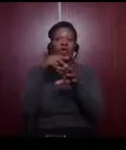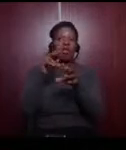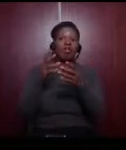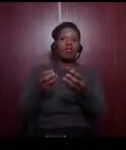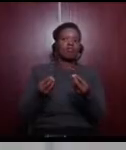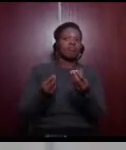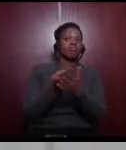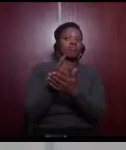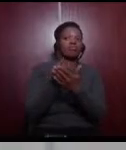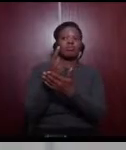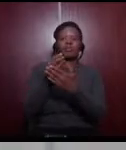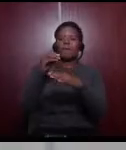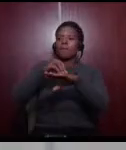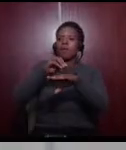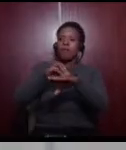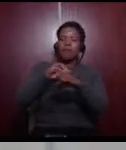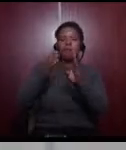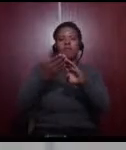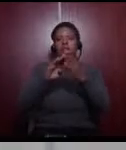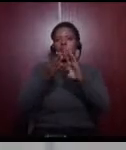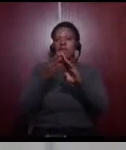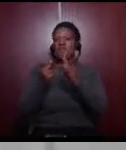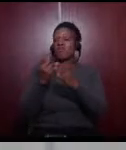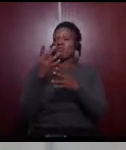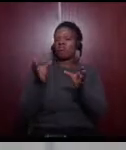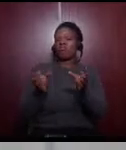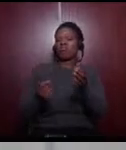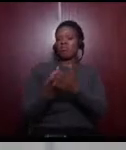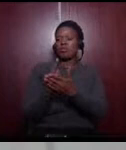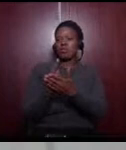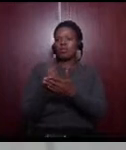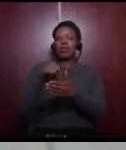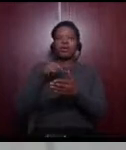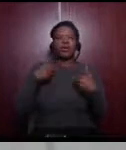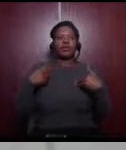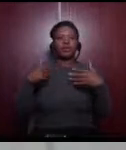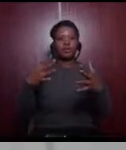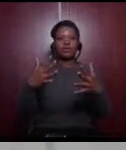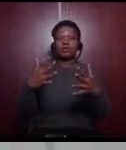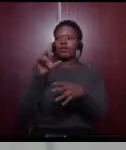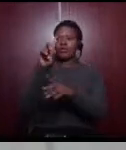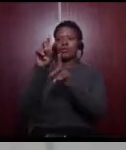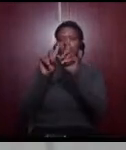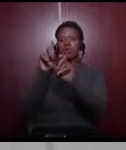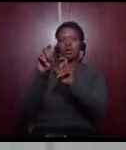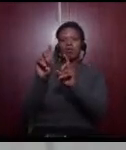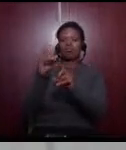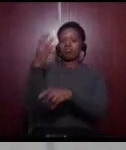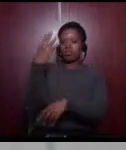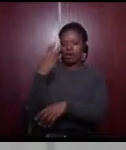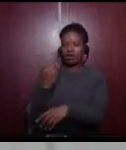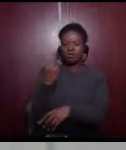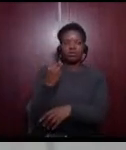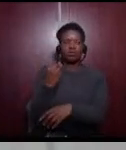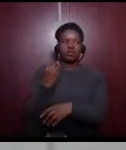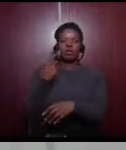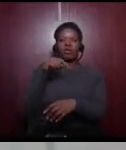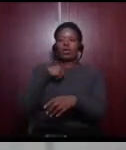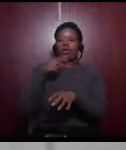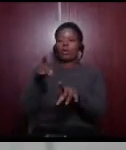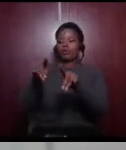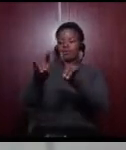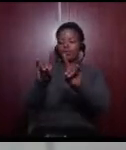their communities. But maybe to just start in the order that was the questions were asked, with the